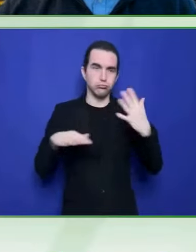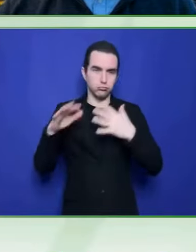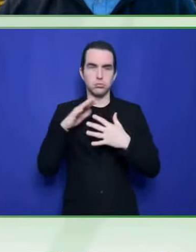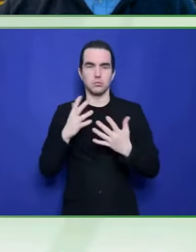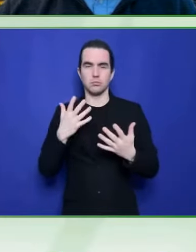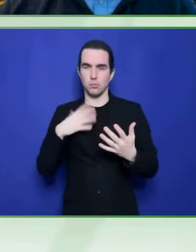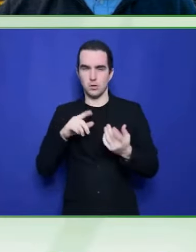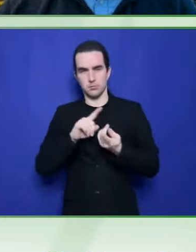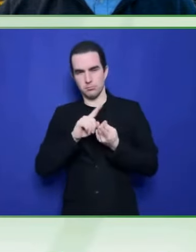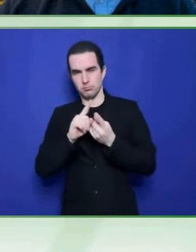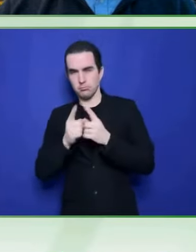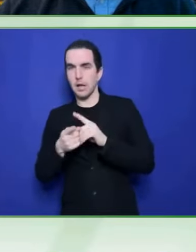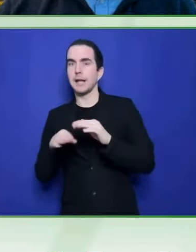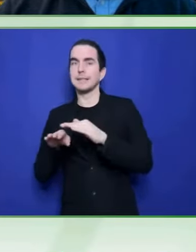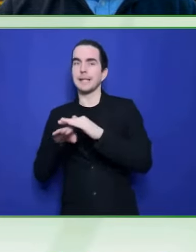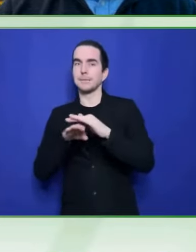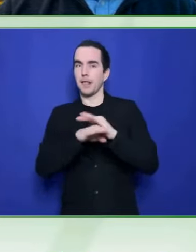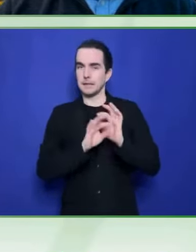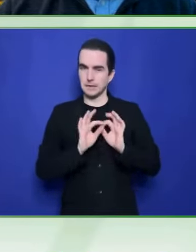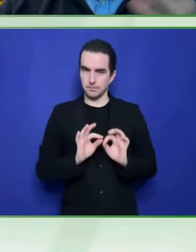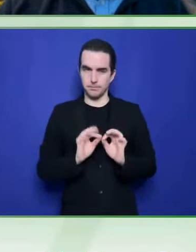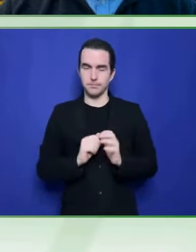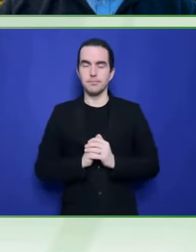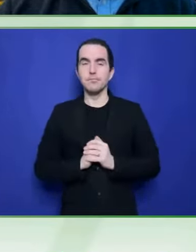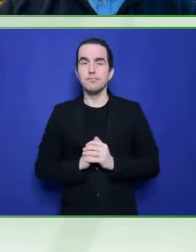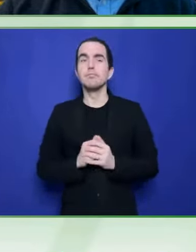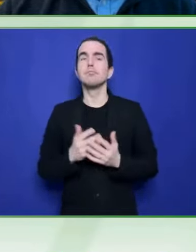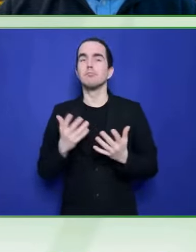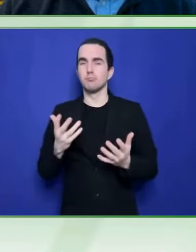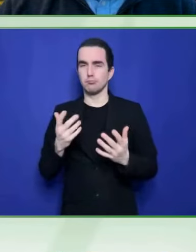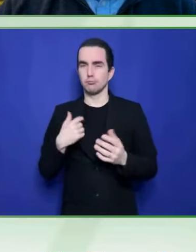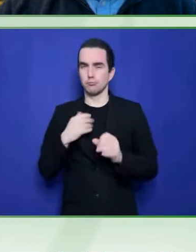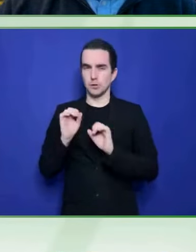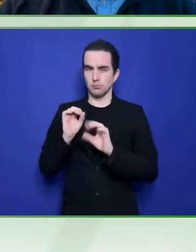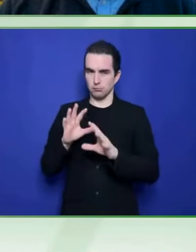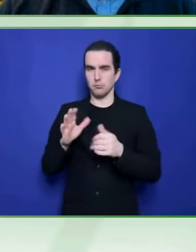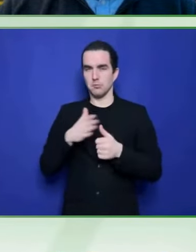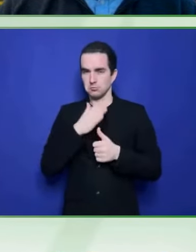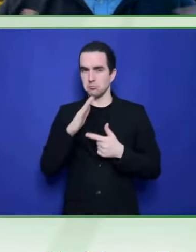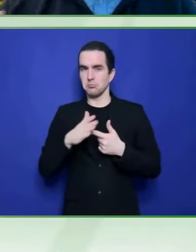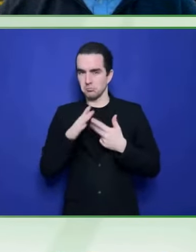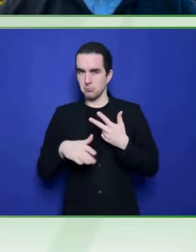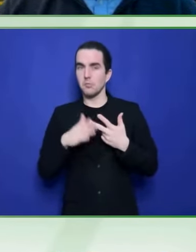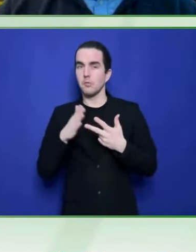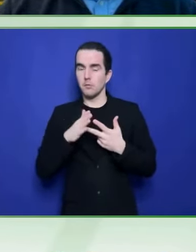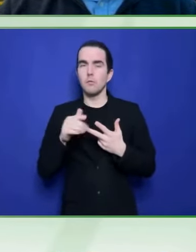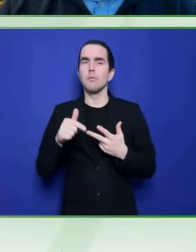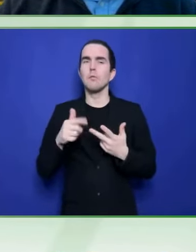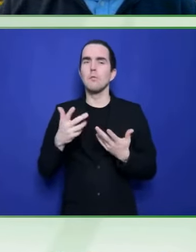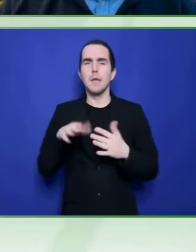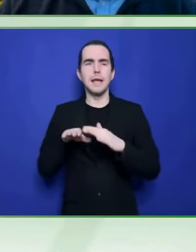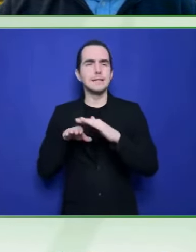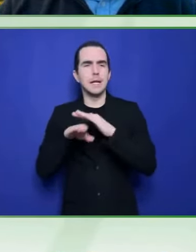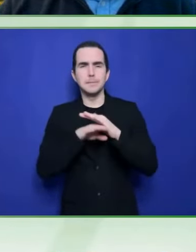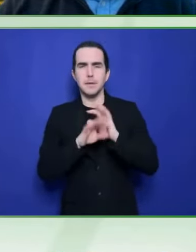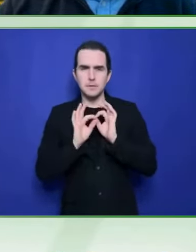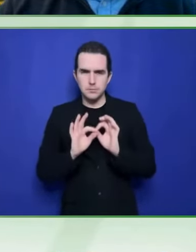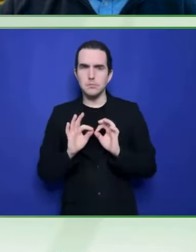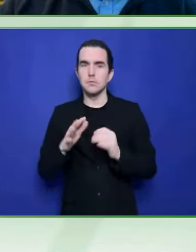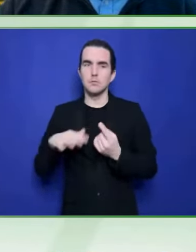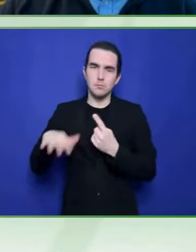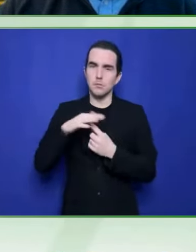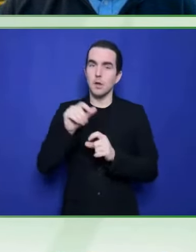that a train, a tram, public taxi hire, a bus or a plane, and through